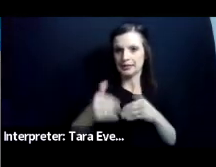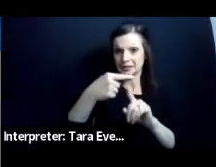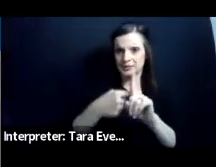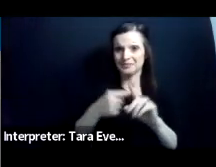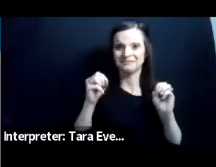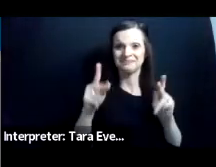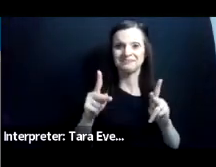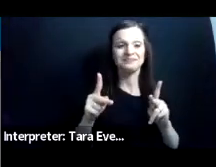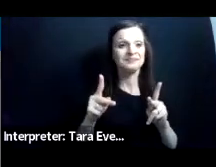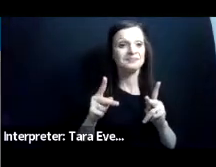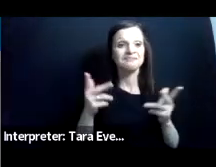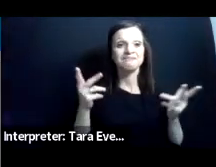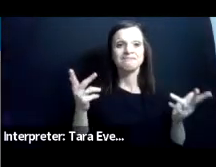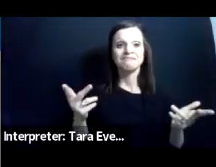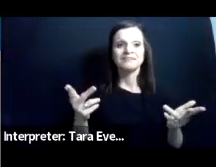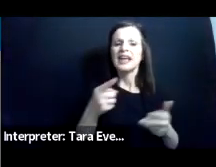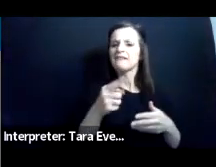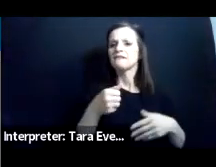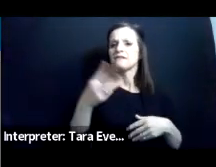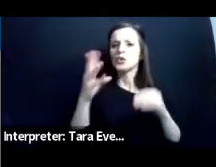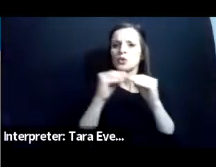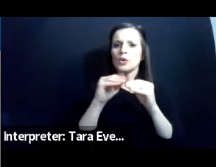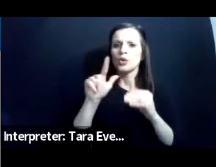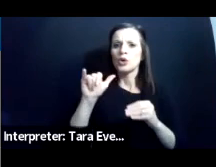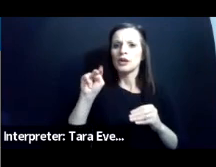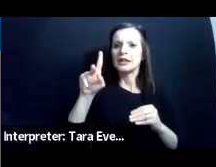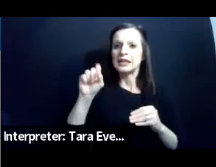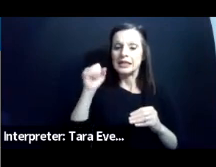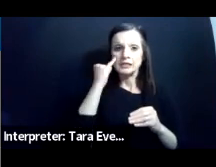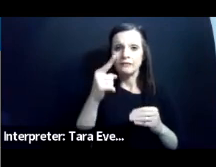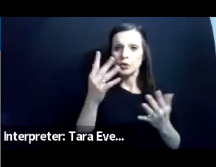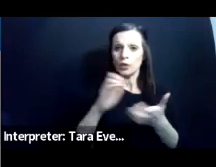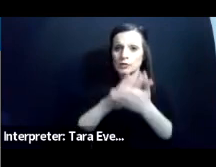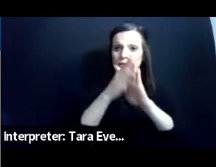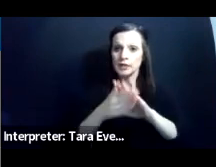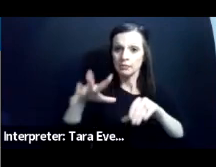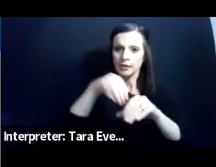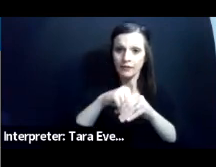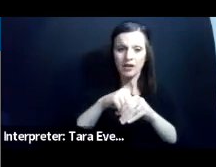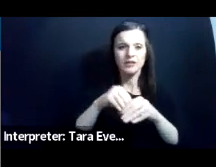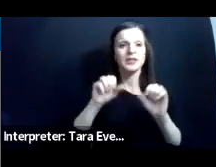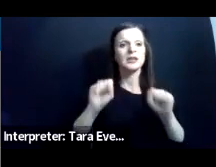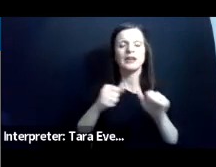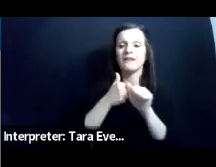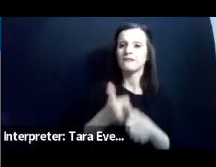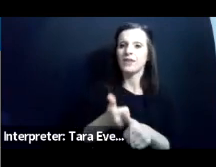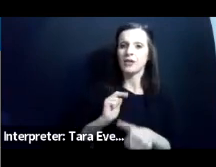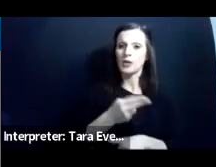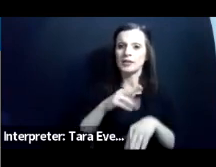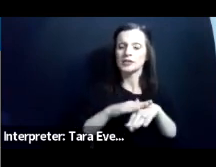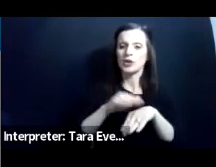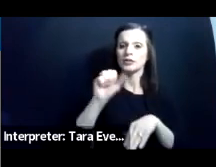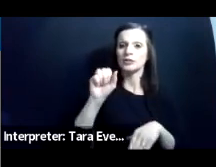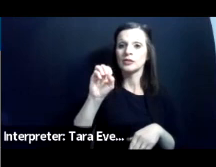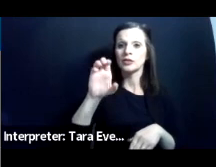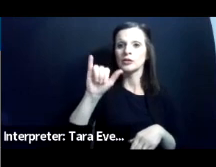And with that, there are a few more links for you to get involved. Follow us on our social media. If you're interested in becoming a